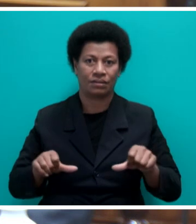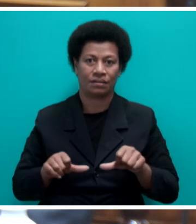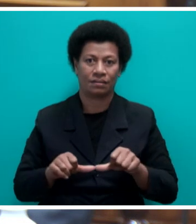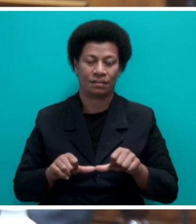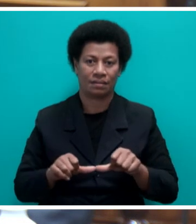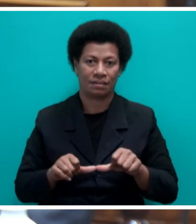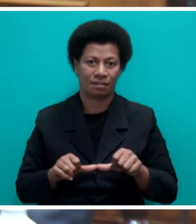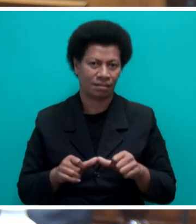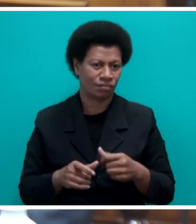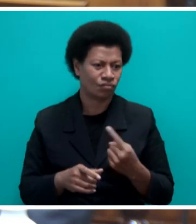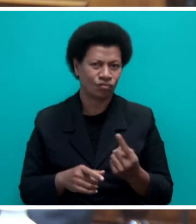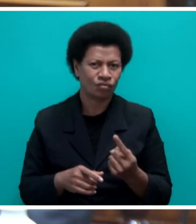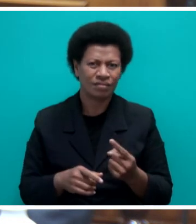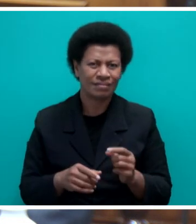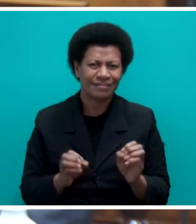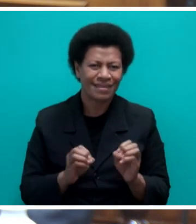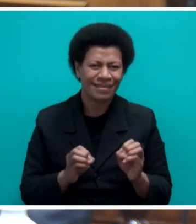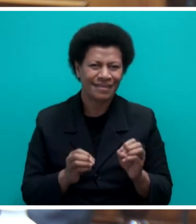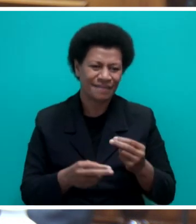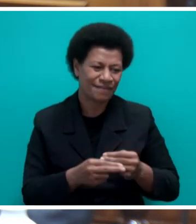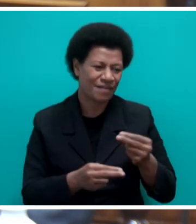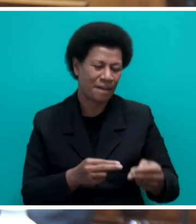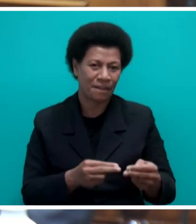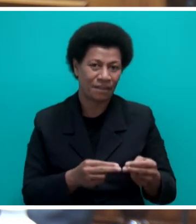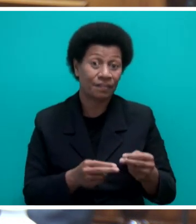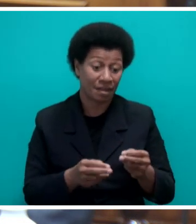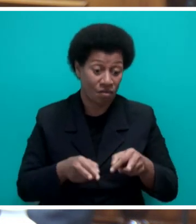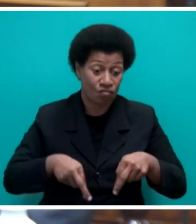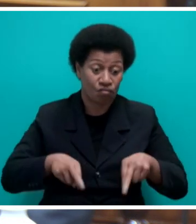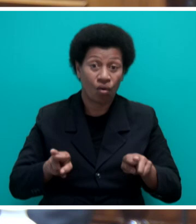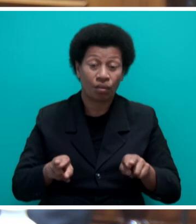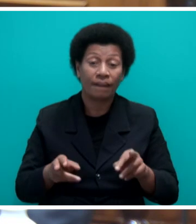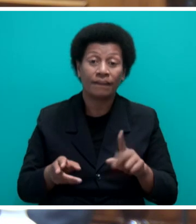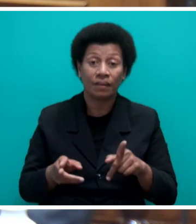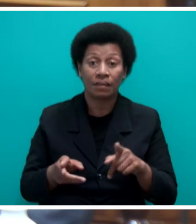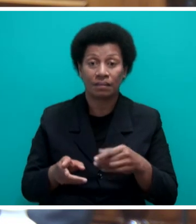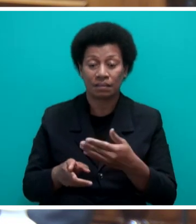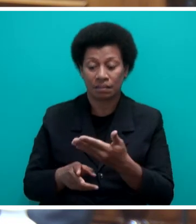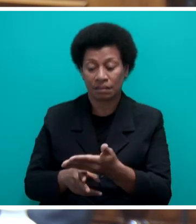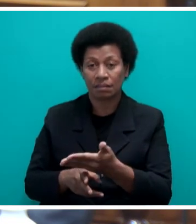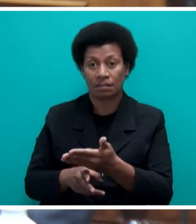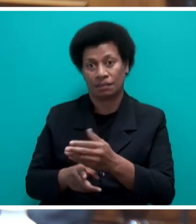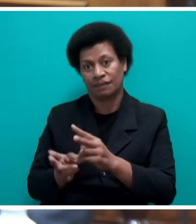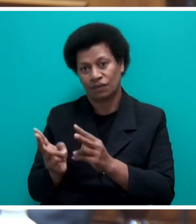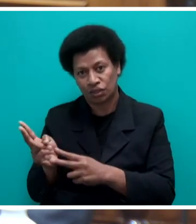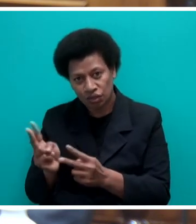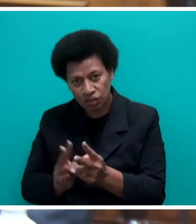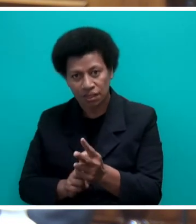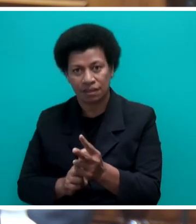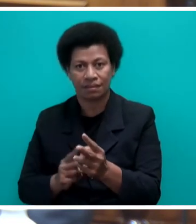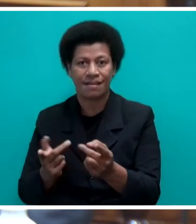are not farmers, including linkages to the villages and many informal settlements in the deep interiors of our rural